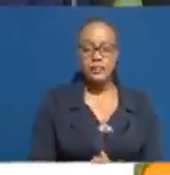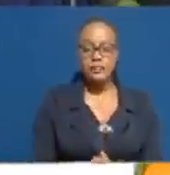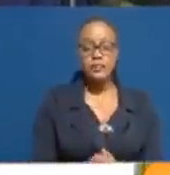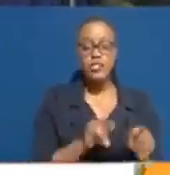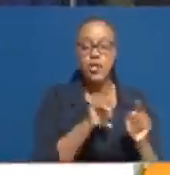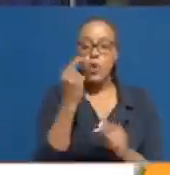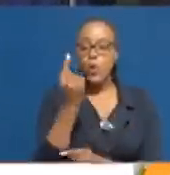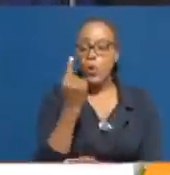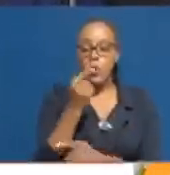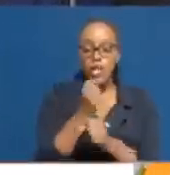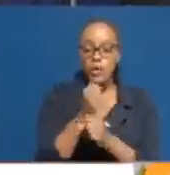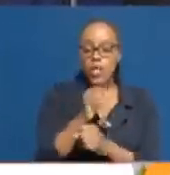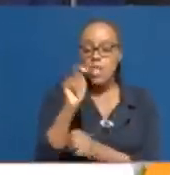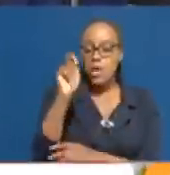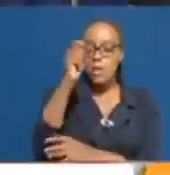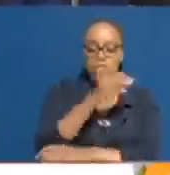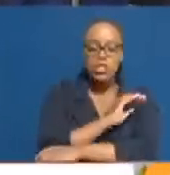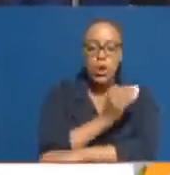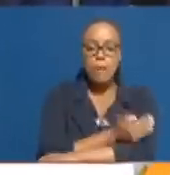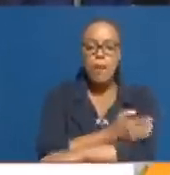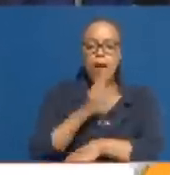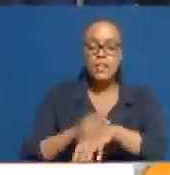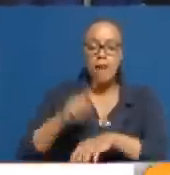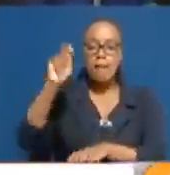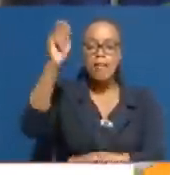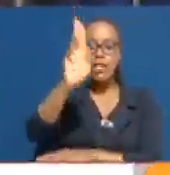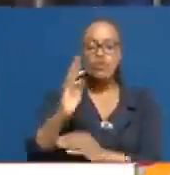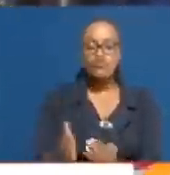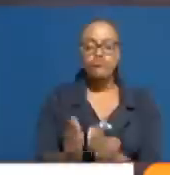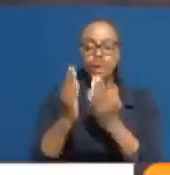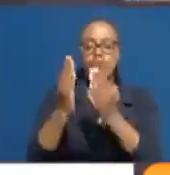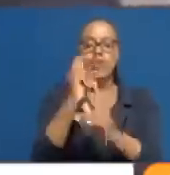He will only exercise presidential powers once President Kenyatta hands over